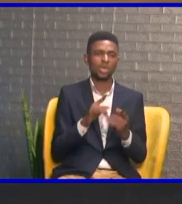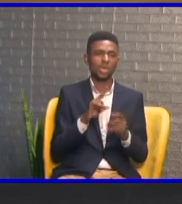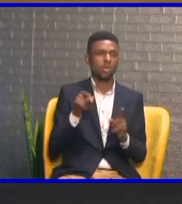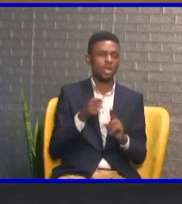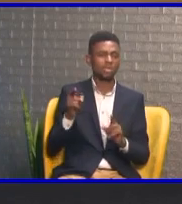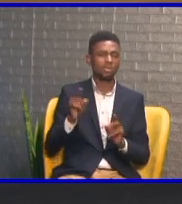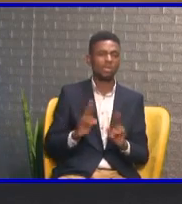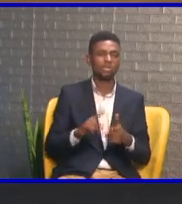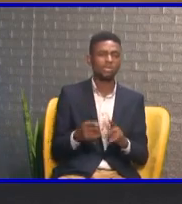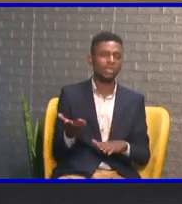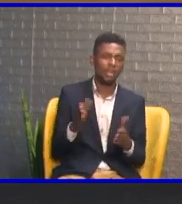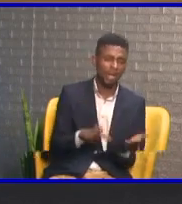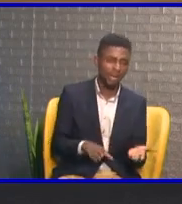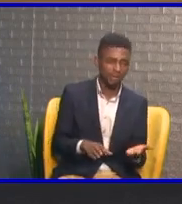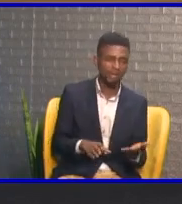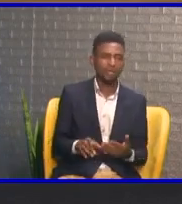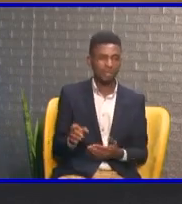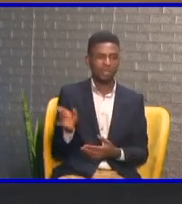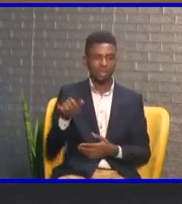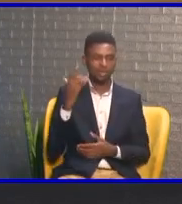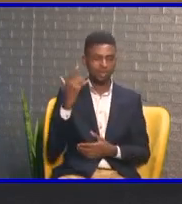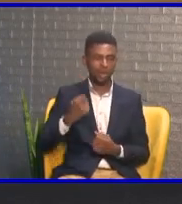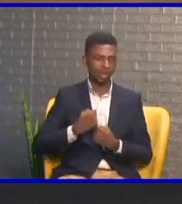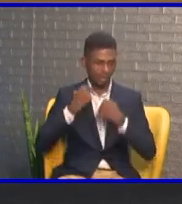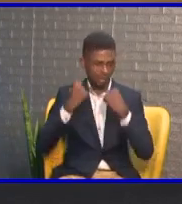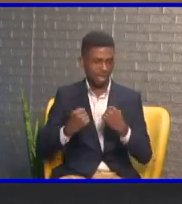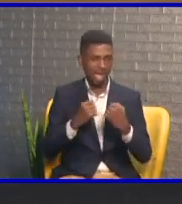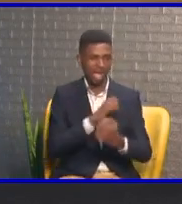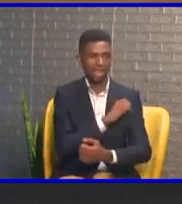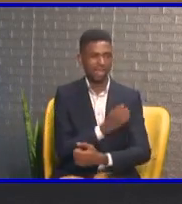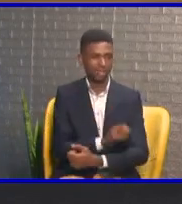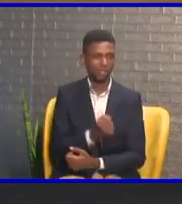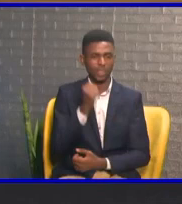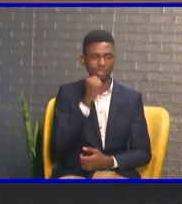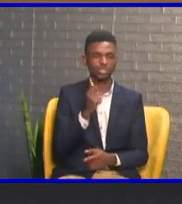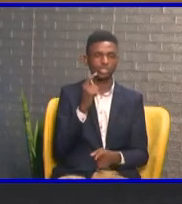Because maybe they have a last message for you before they go. So she just went down,